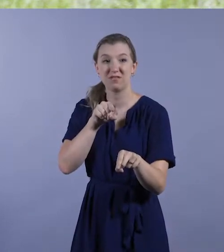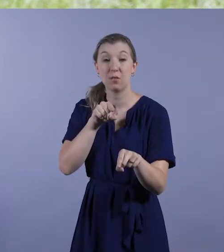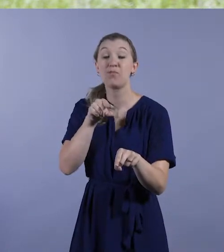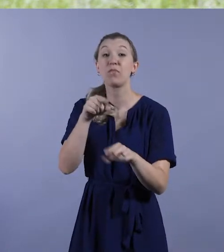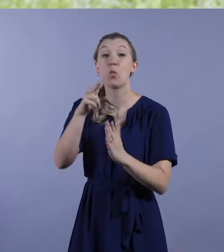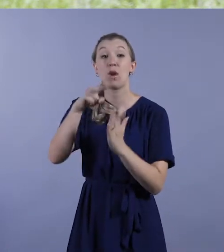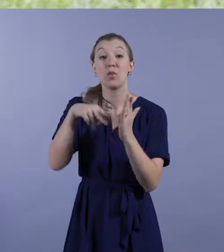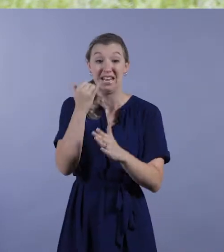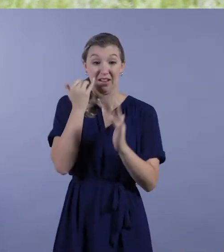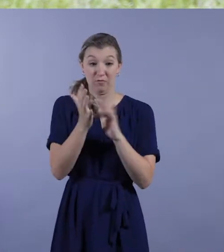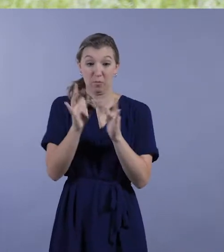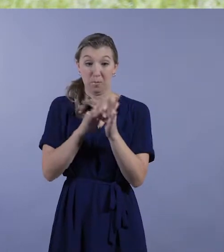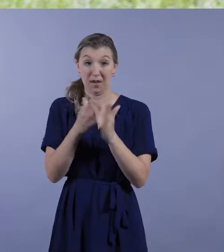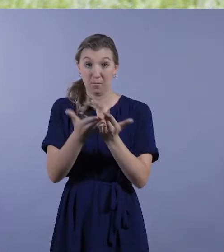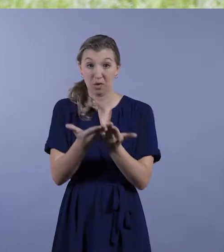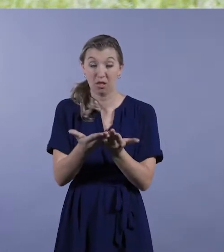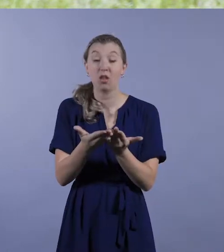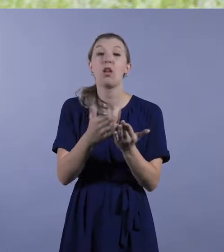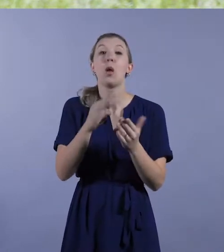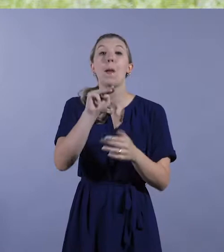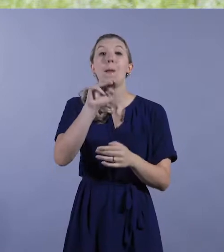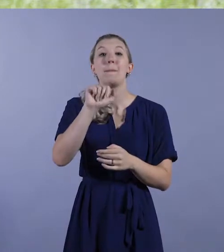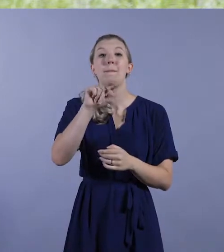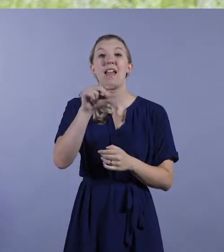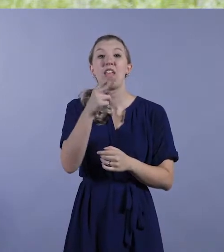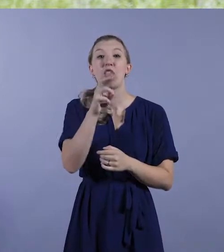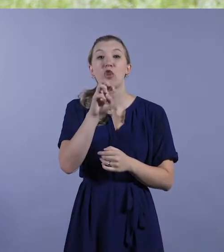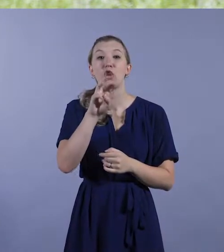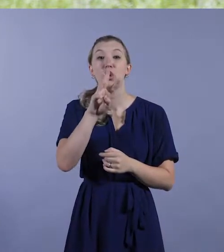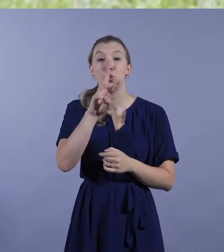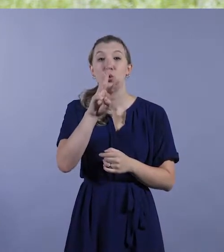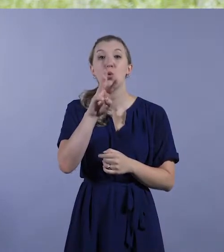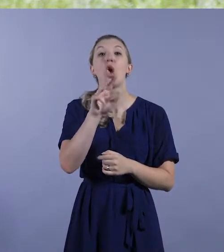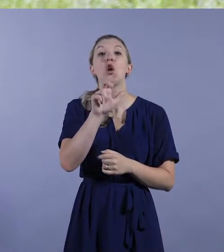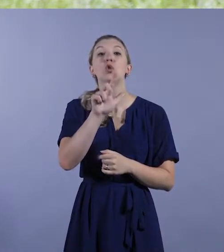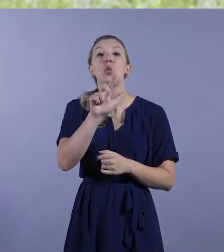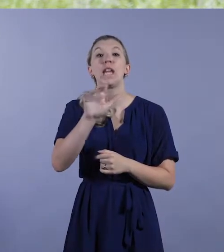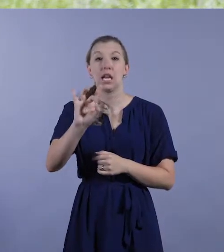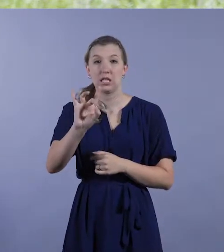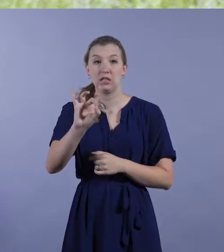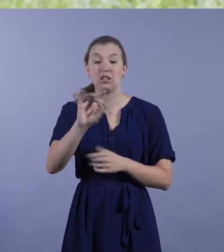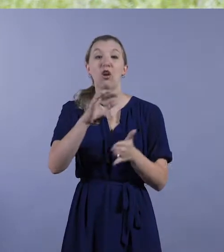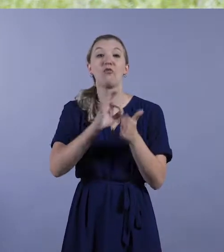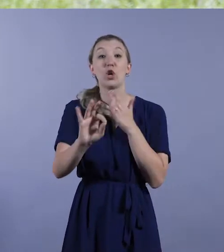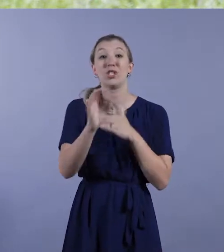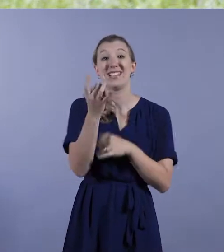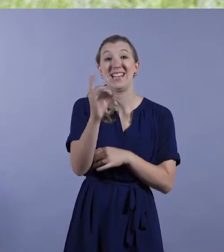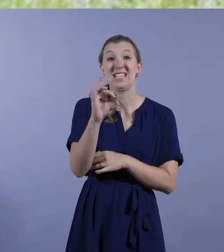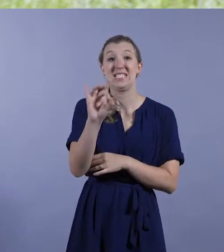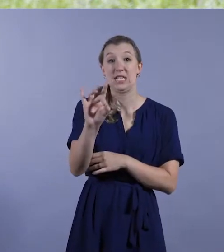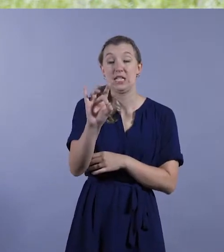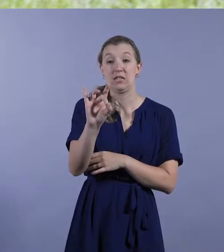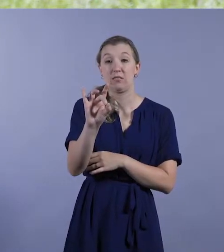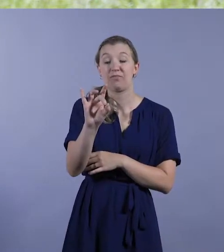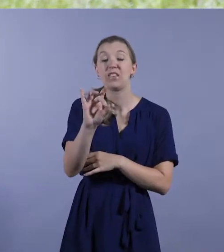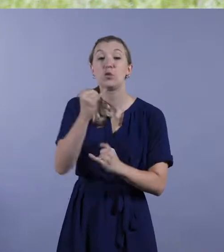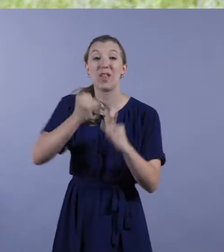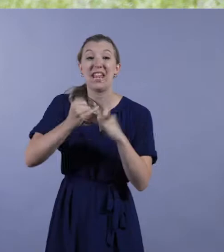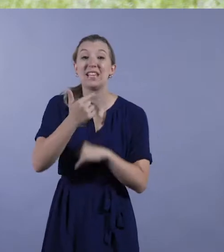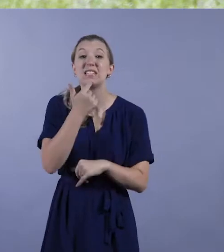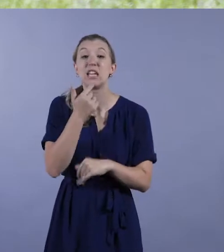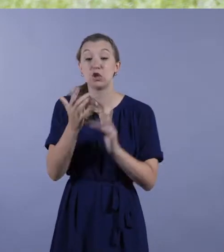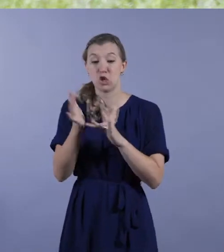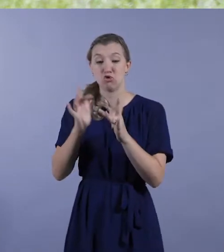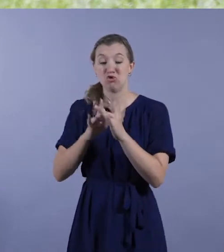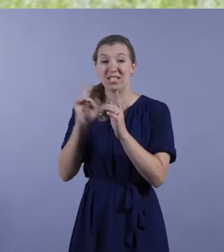and if you have a Bible, you can turn to Matthew 28. Beginning at verse 18, this is at the tail end, it says this, "And